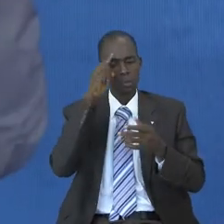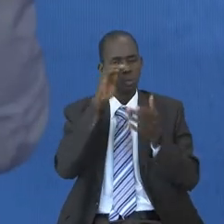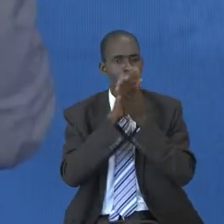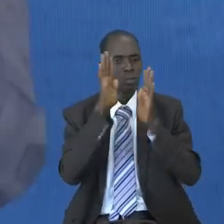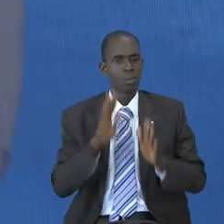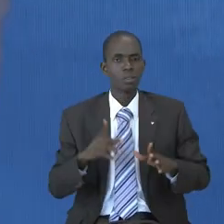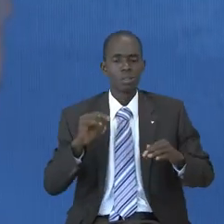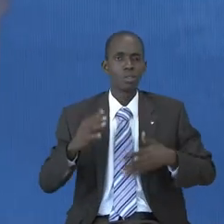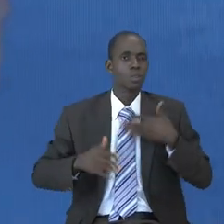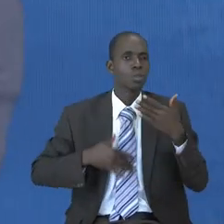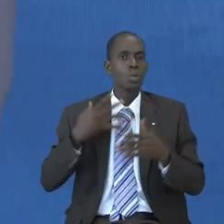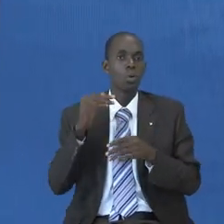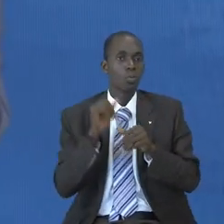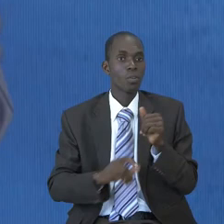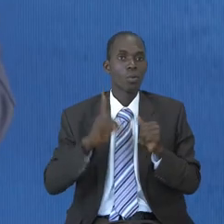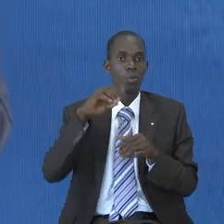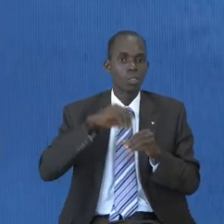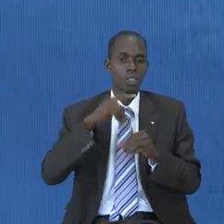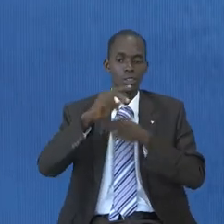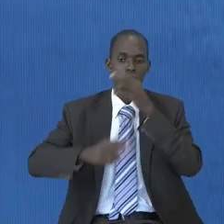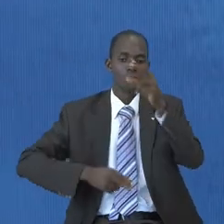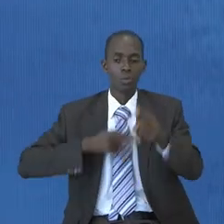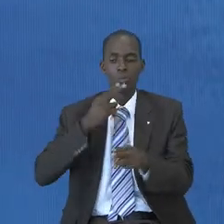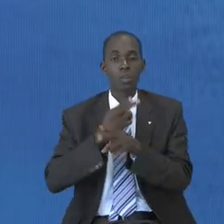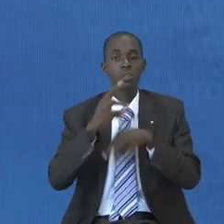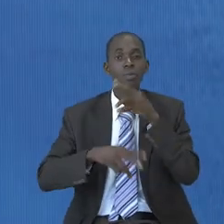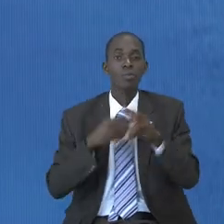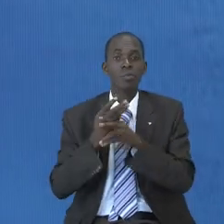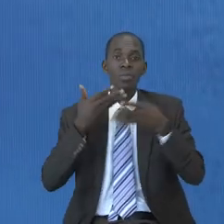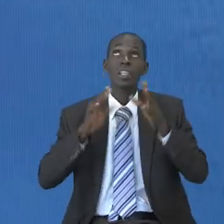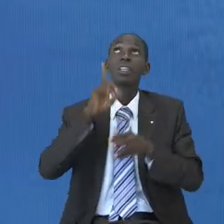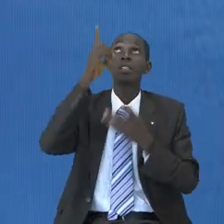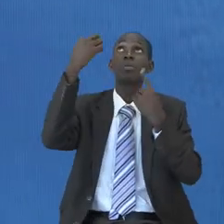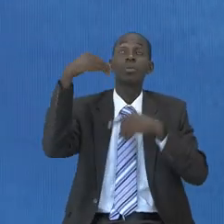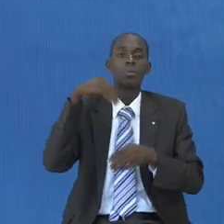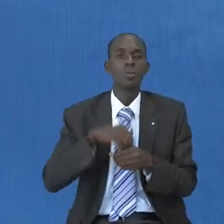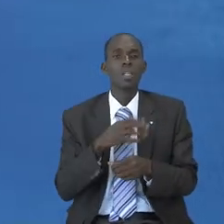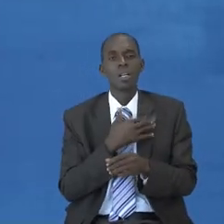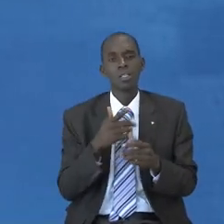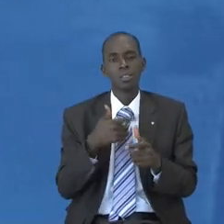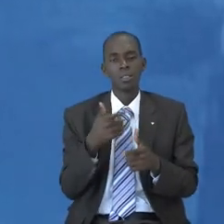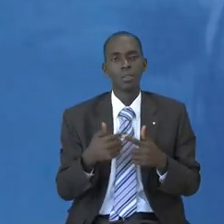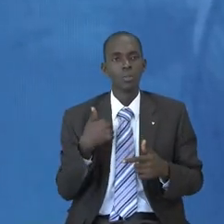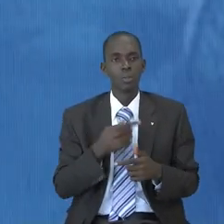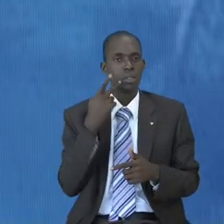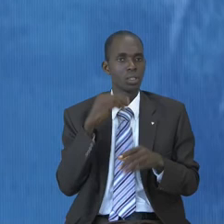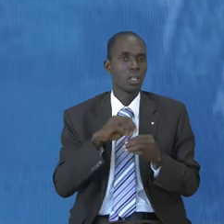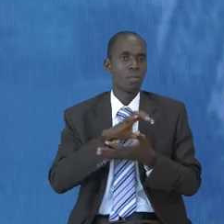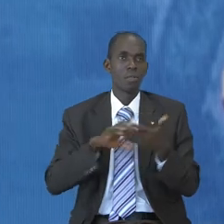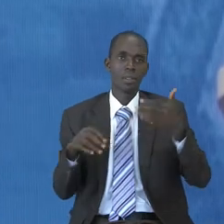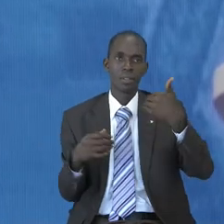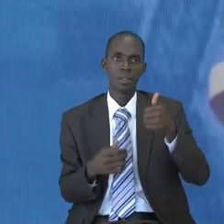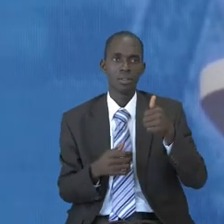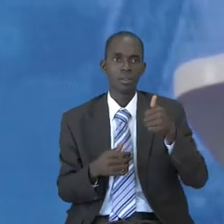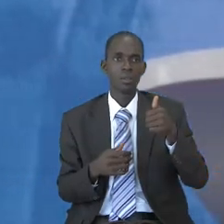joy of everyone in the universe. Let him come in. And then we're told in verse 10,